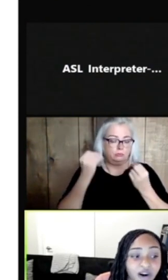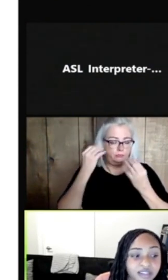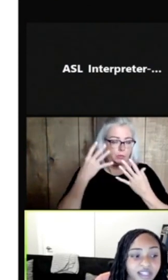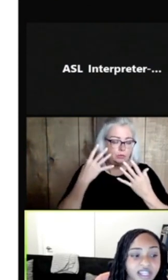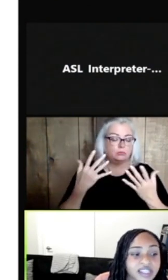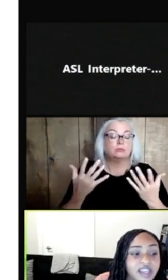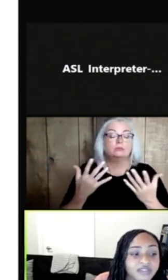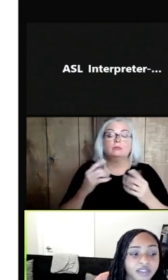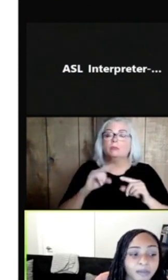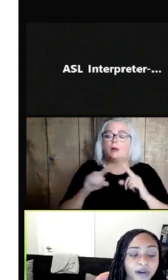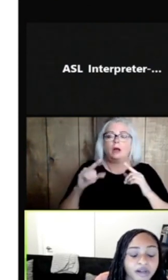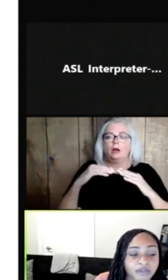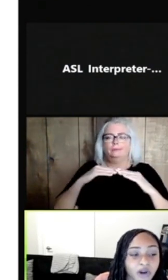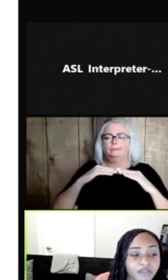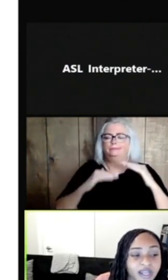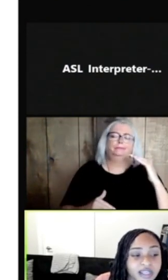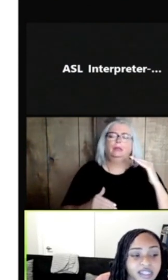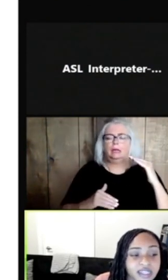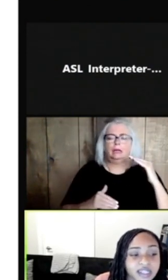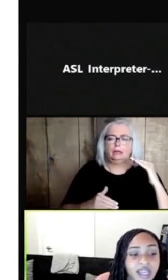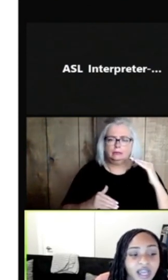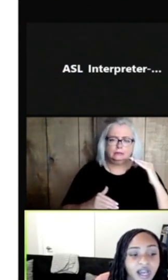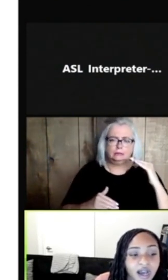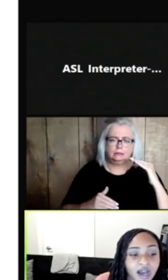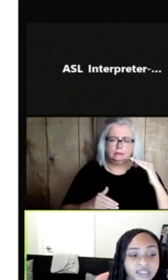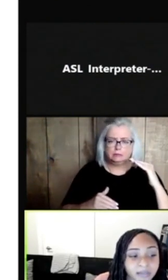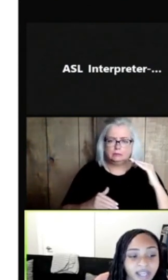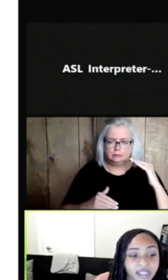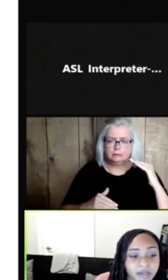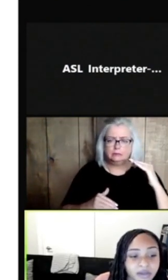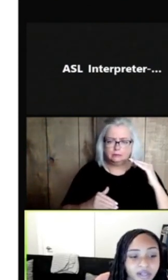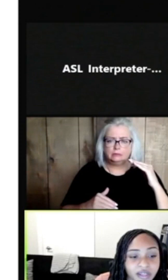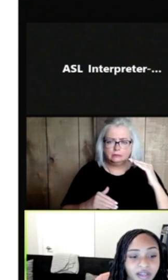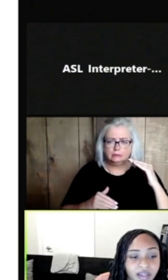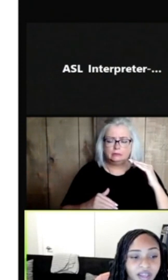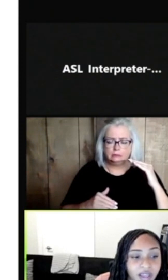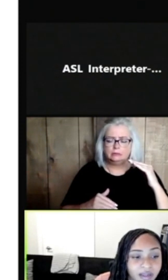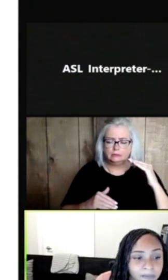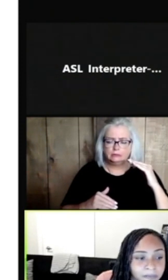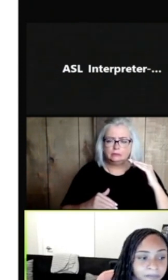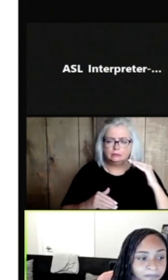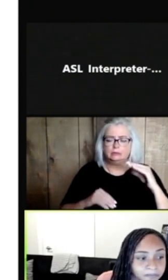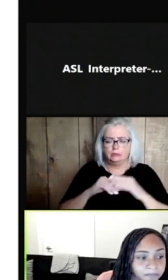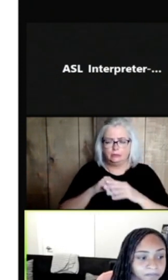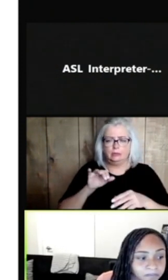is far less than the burden of COVID-19 amongst the Black community.